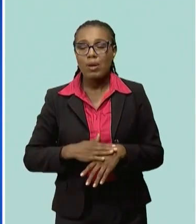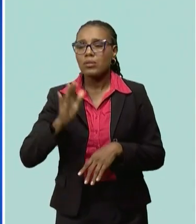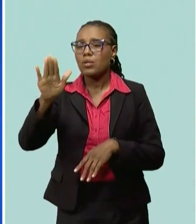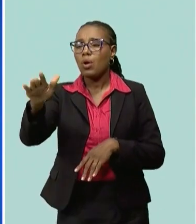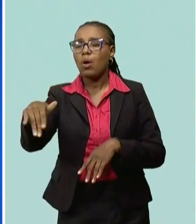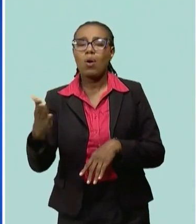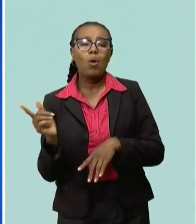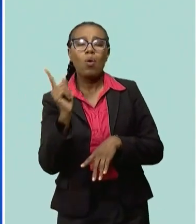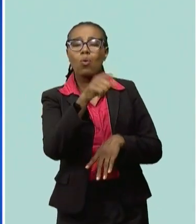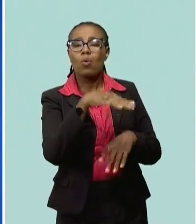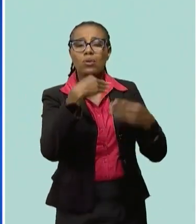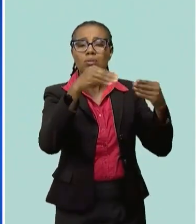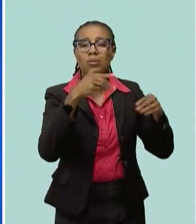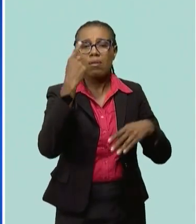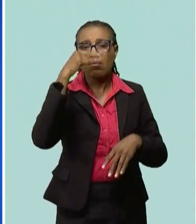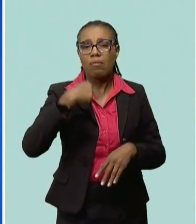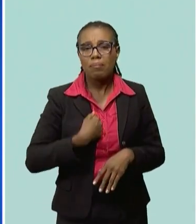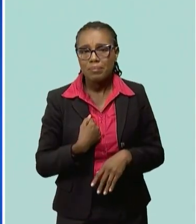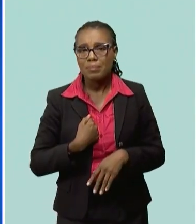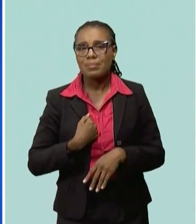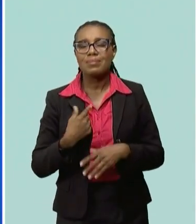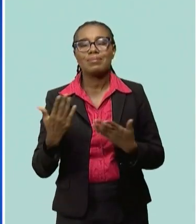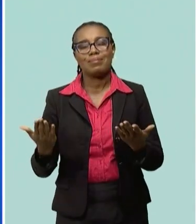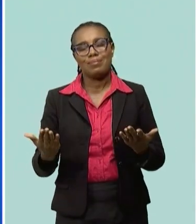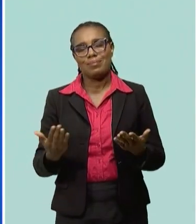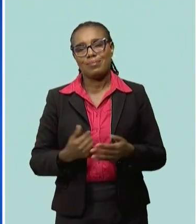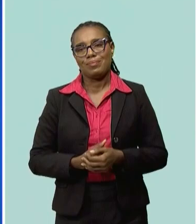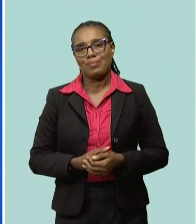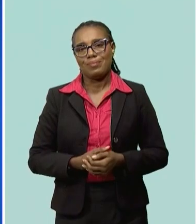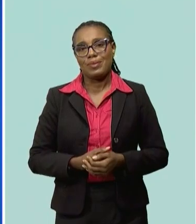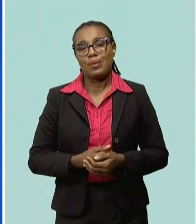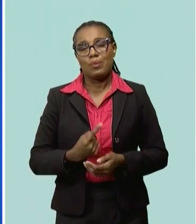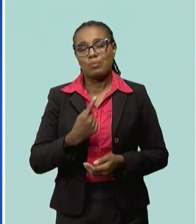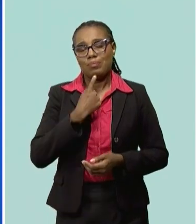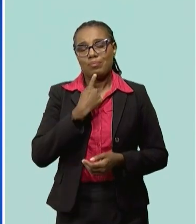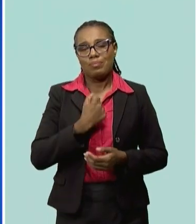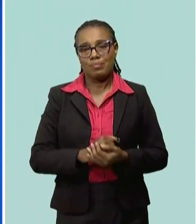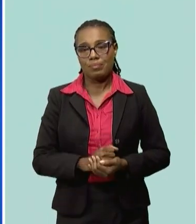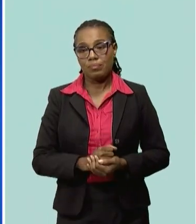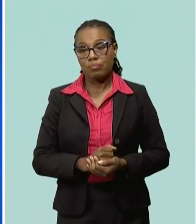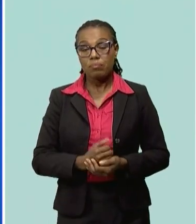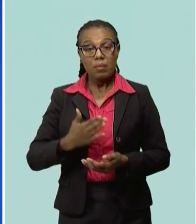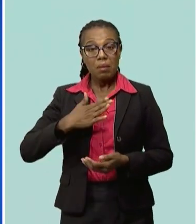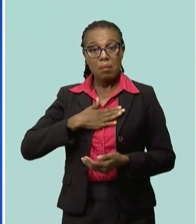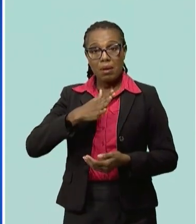And he was missed. He was raised by my grandmother,